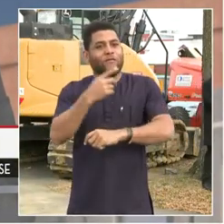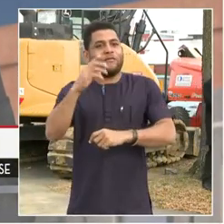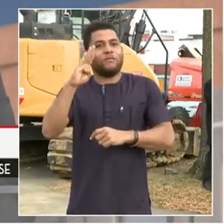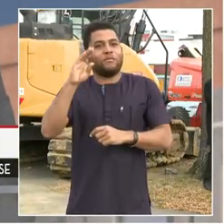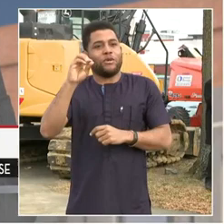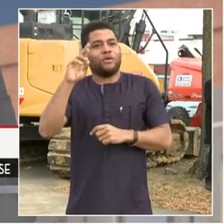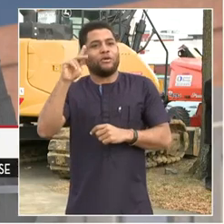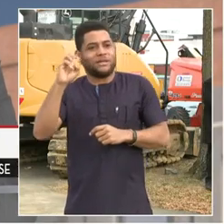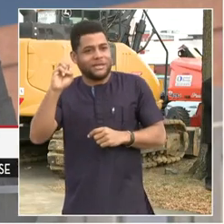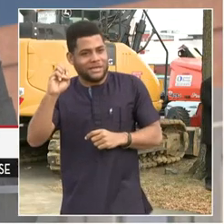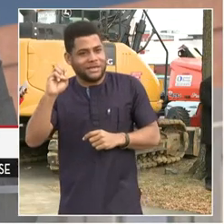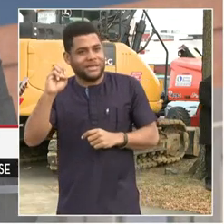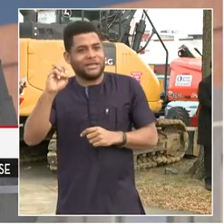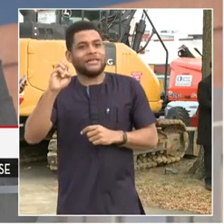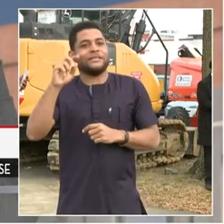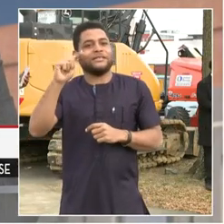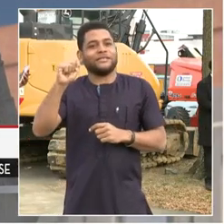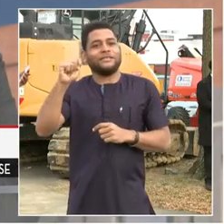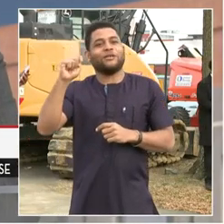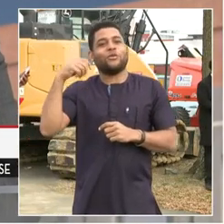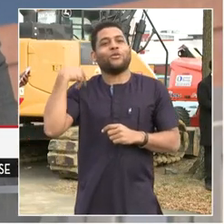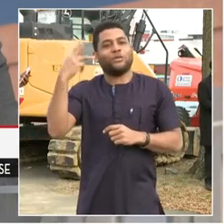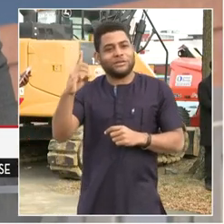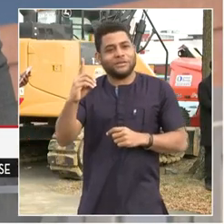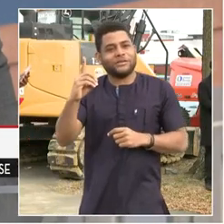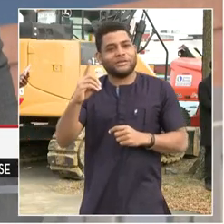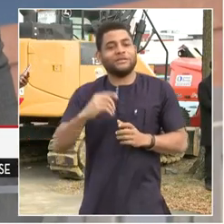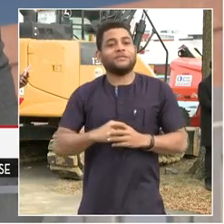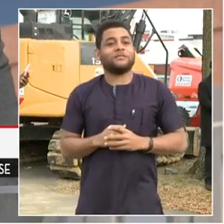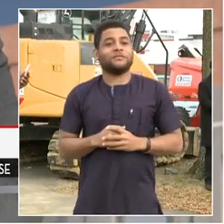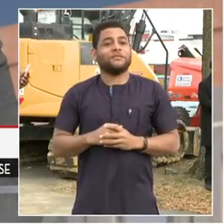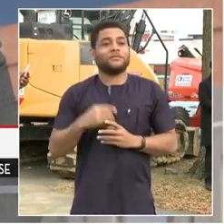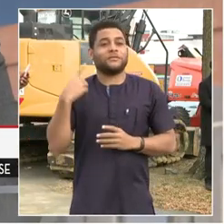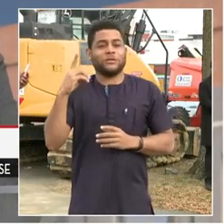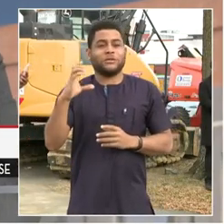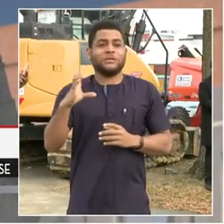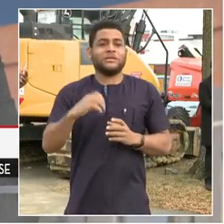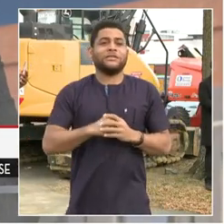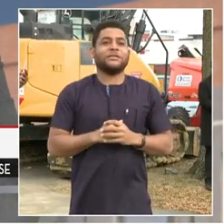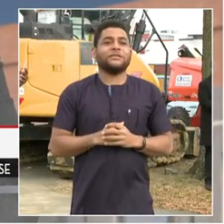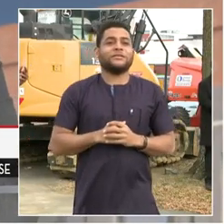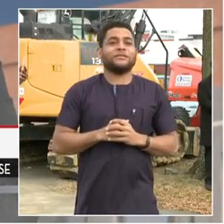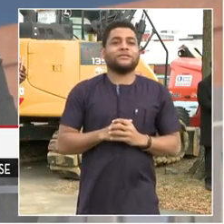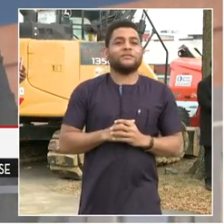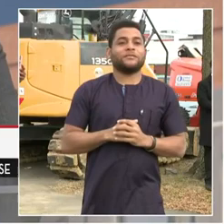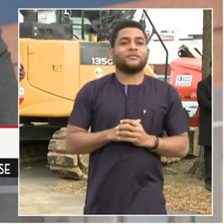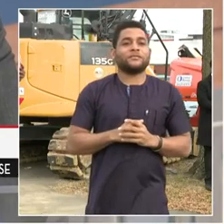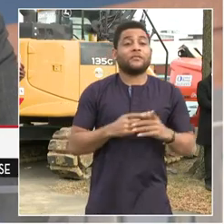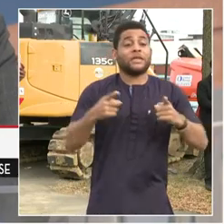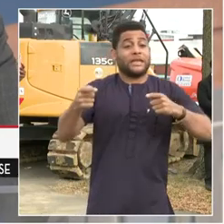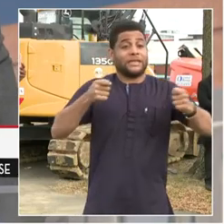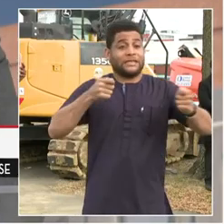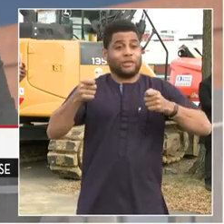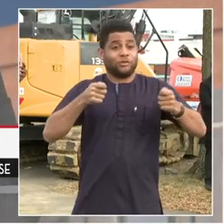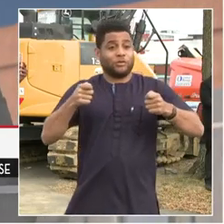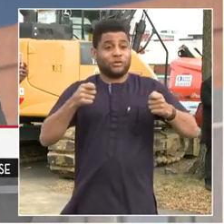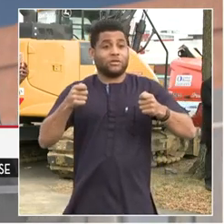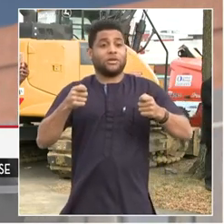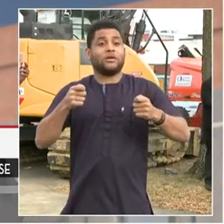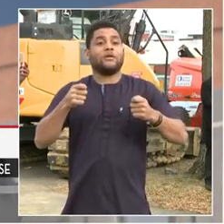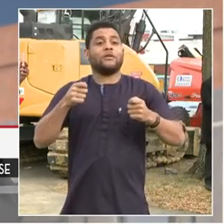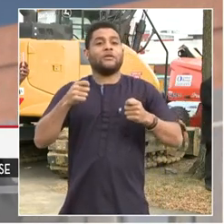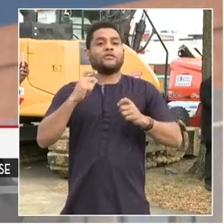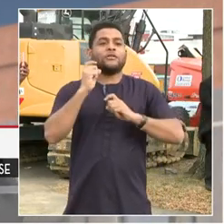He is the president of the Frederick Douglass Family Foundation, which is a public charity that endeavors to create a